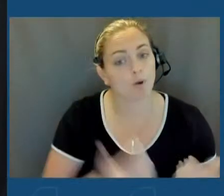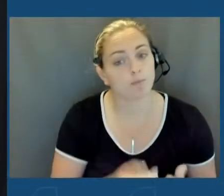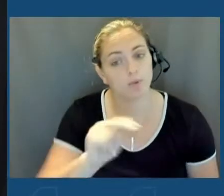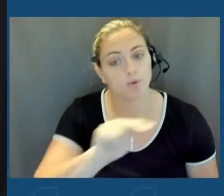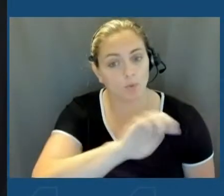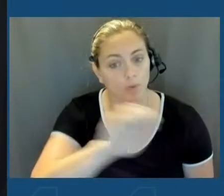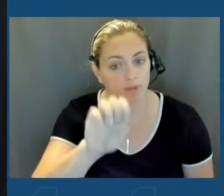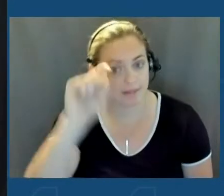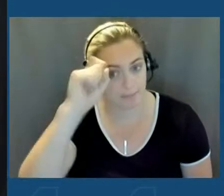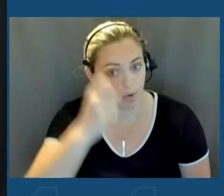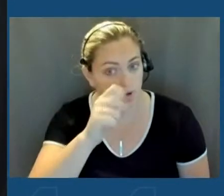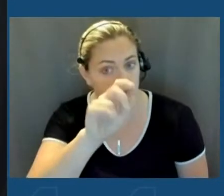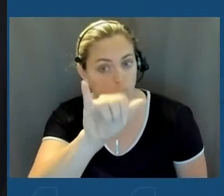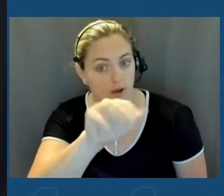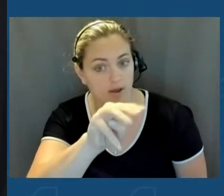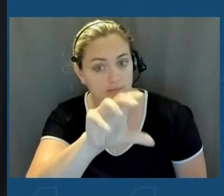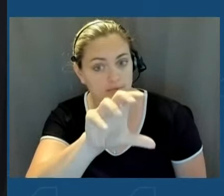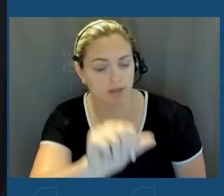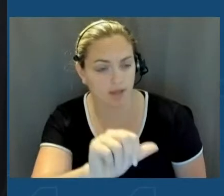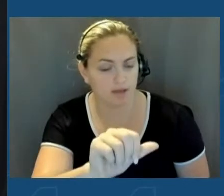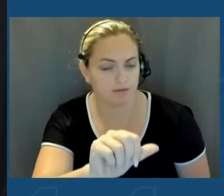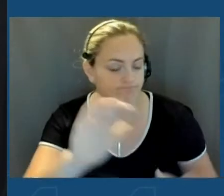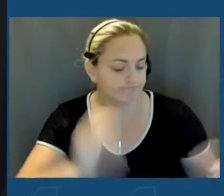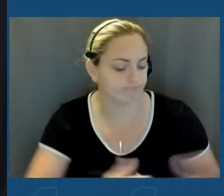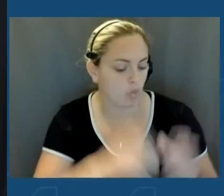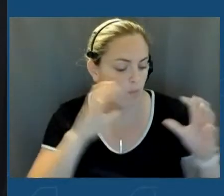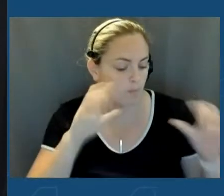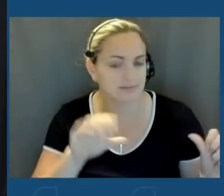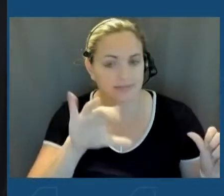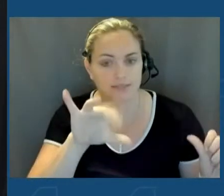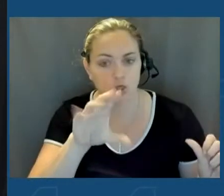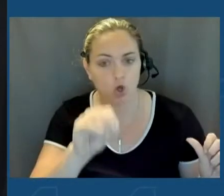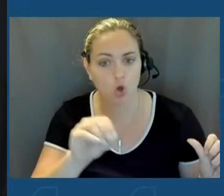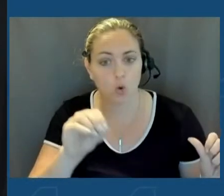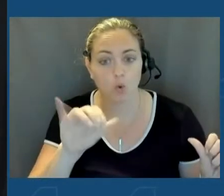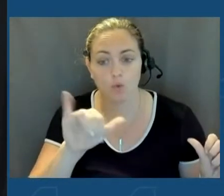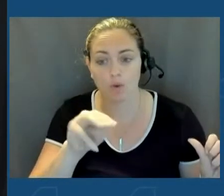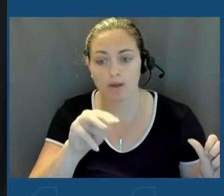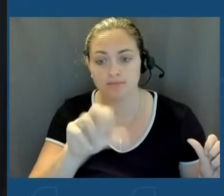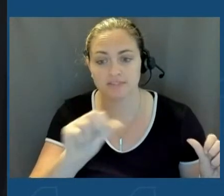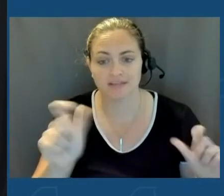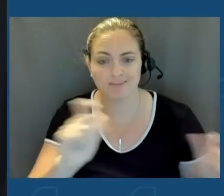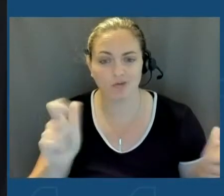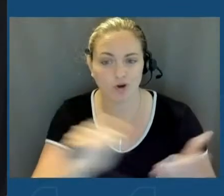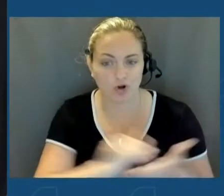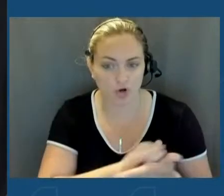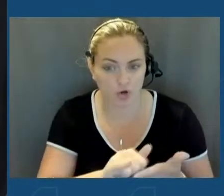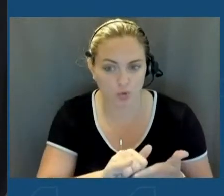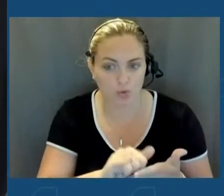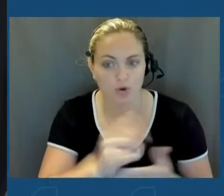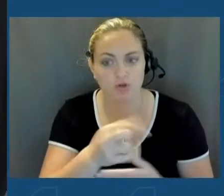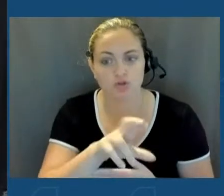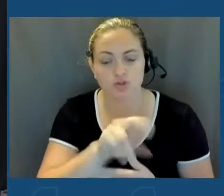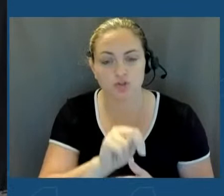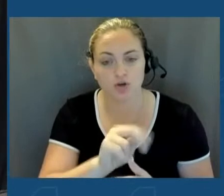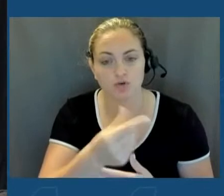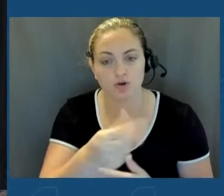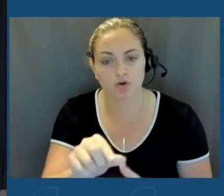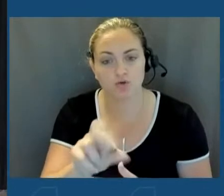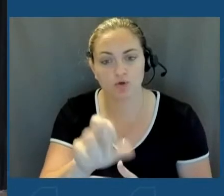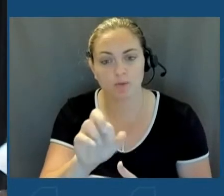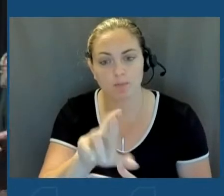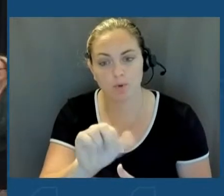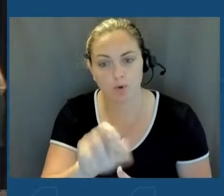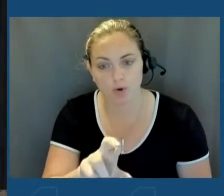In welcoming the President and CEO of the YMCA of Greater New York, Sharon Greenberger.